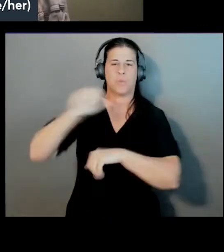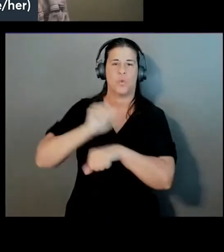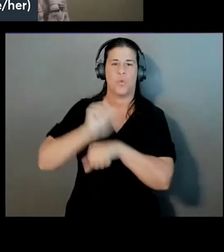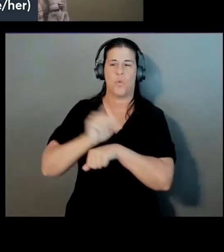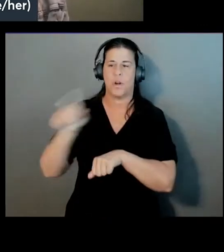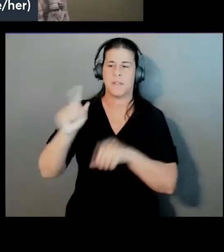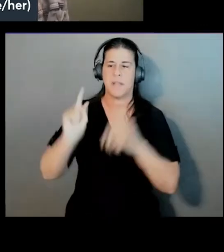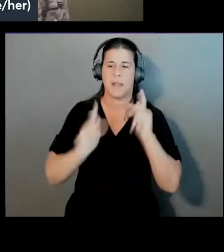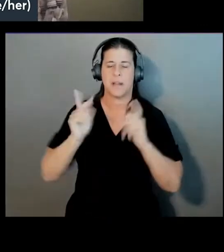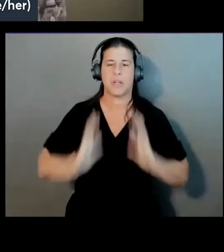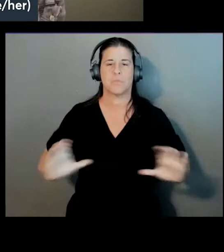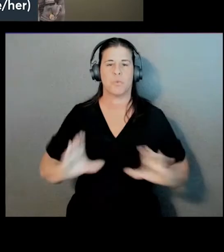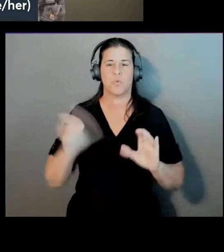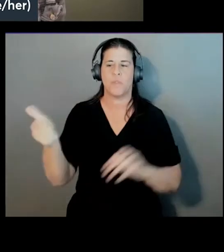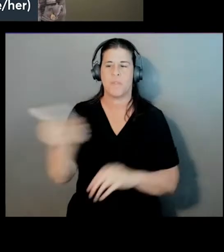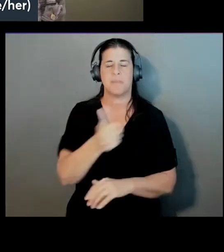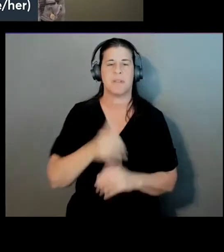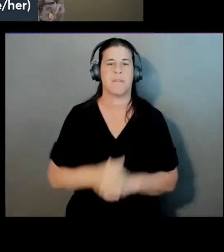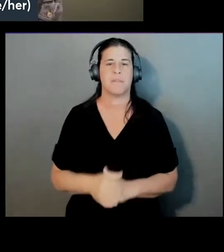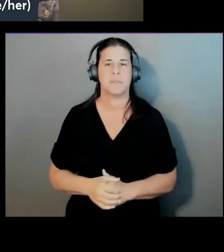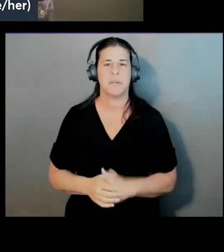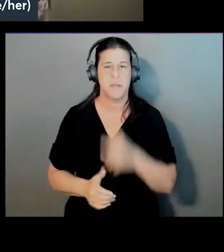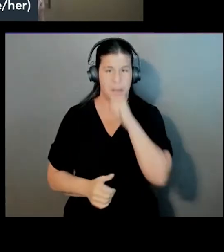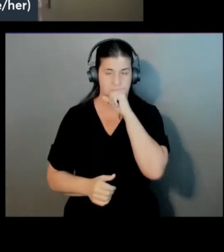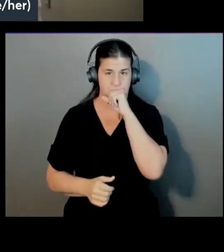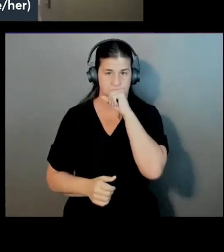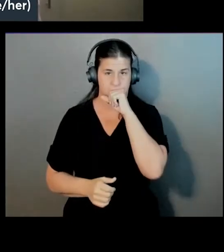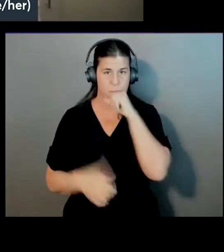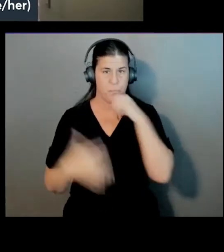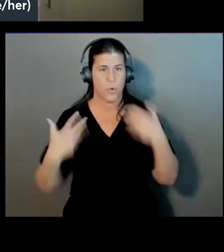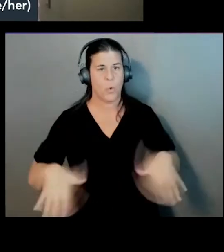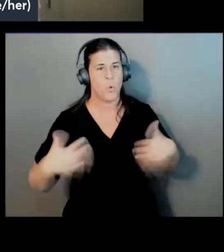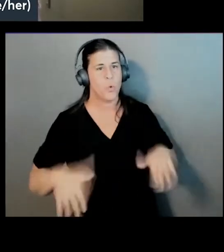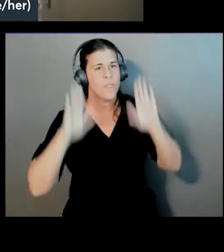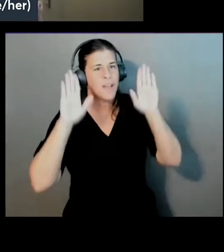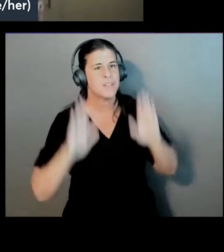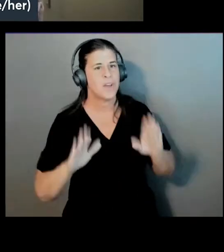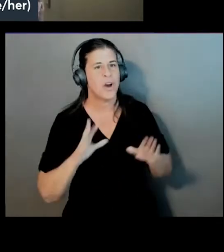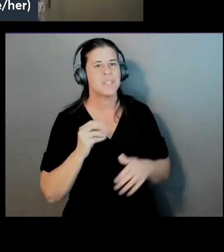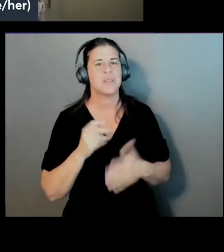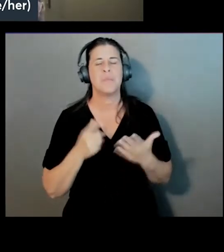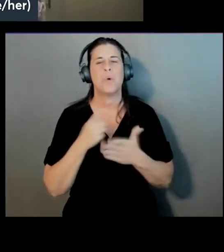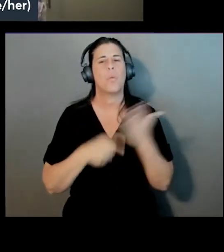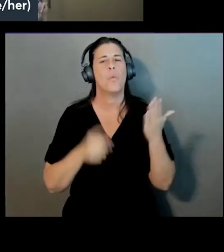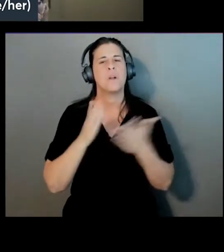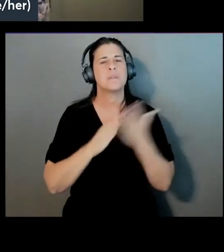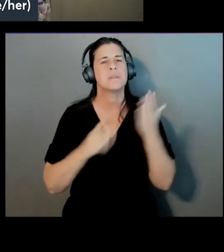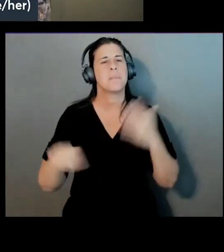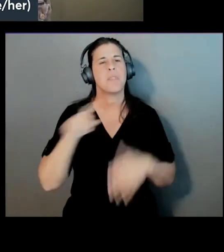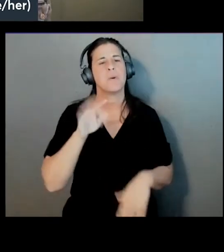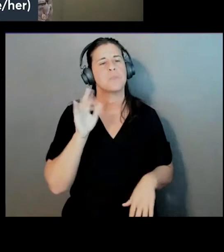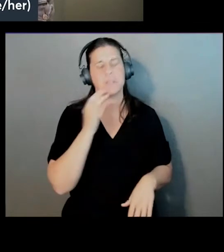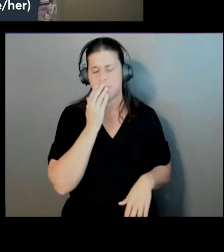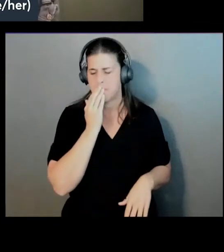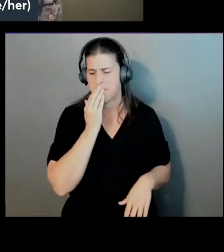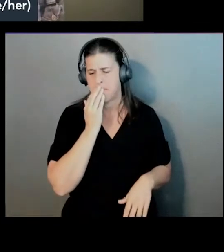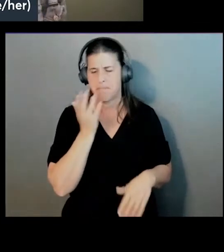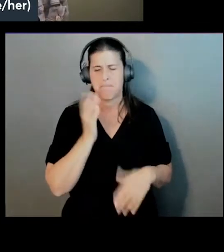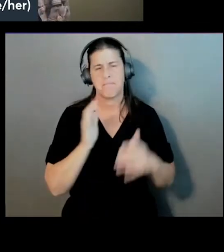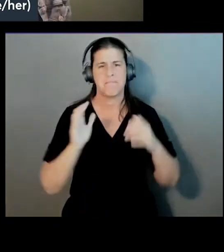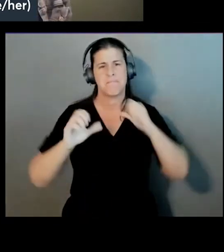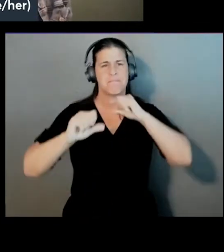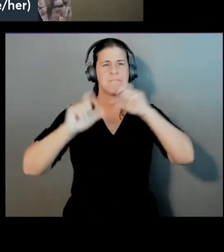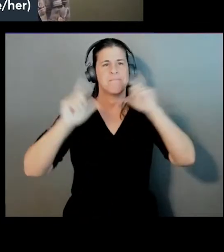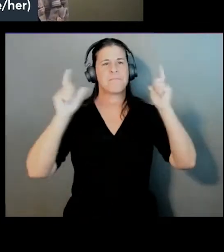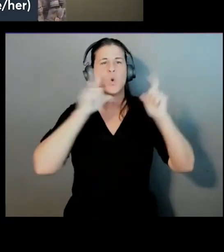their homegrown tools. No, that's awesome. And what are some of those, what are kind of the bigger customers of